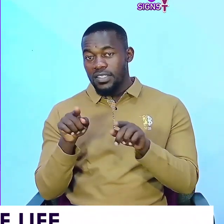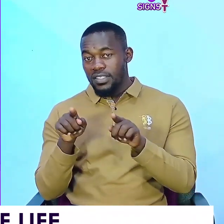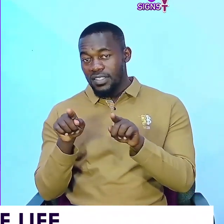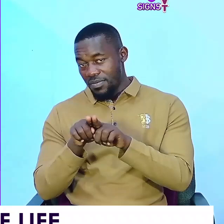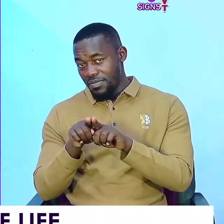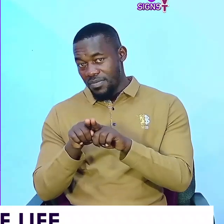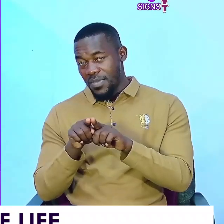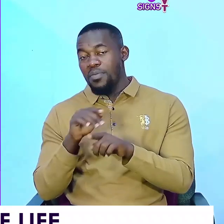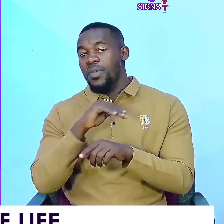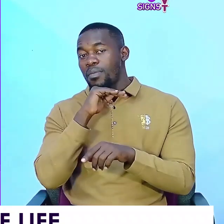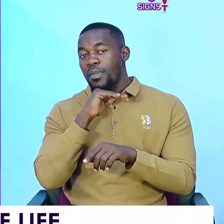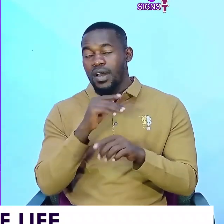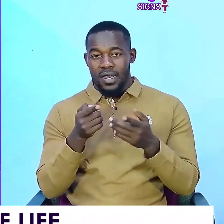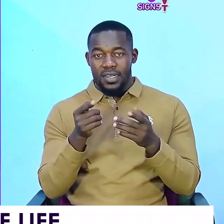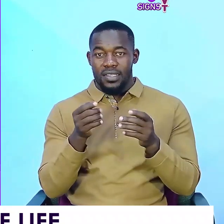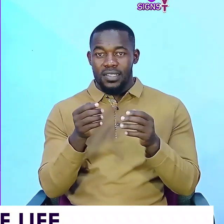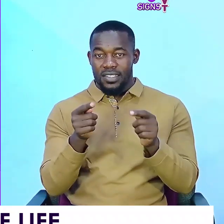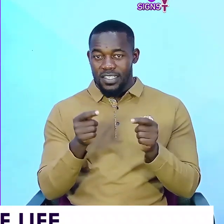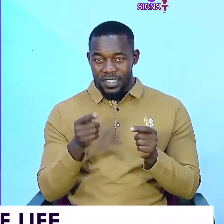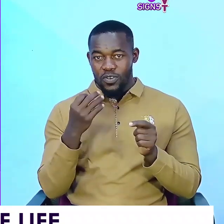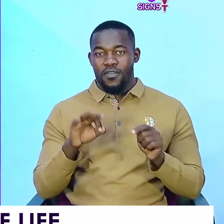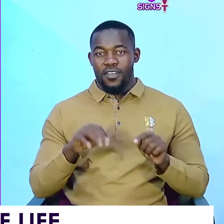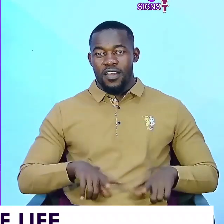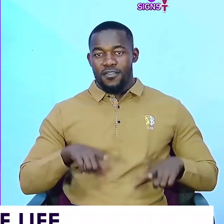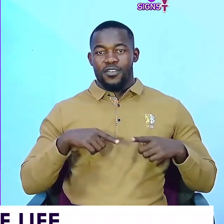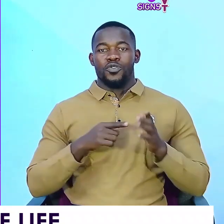This is the Treasures of Life show. See you after the break.